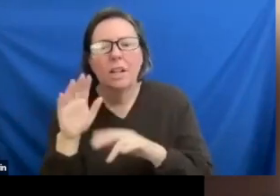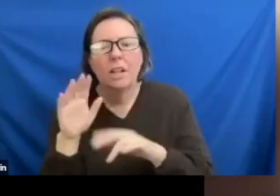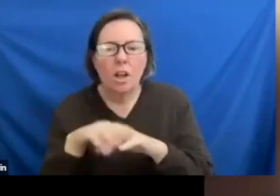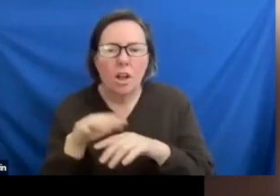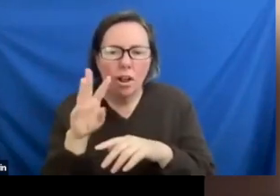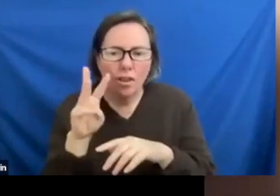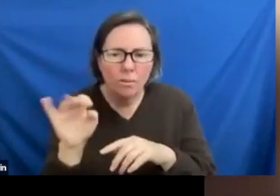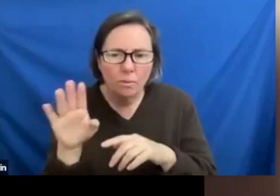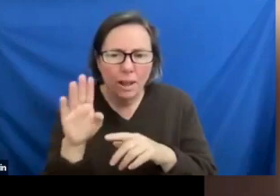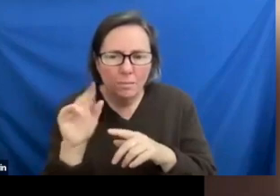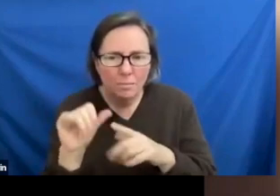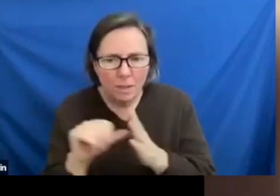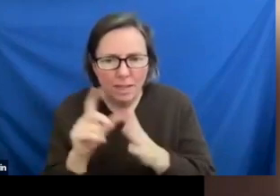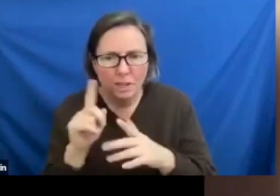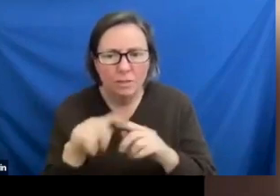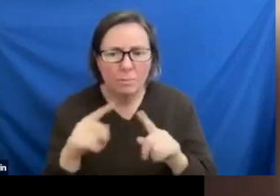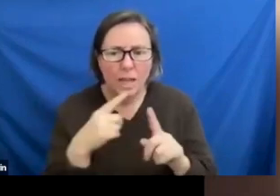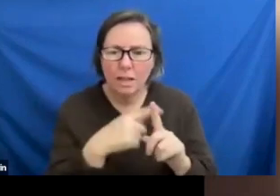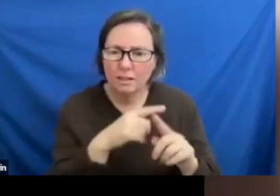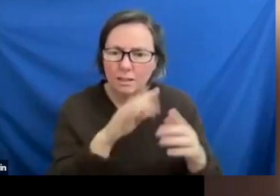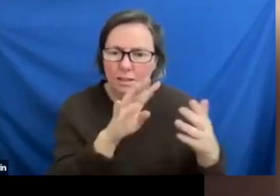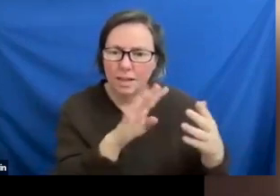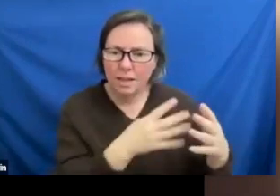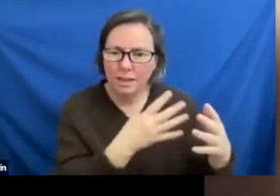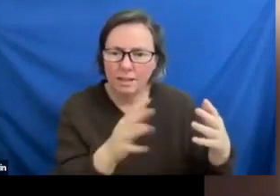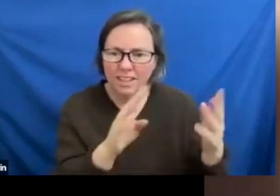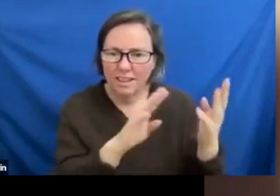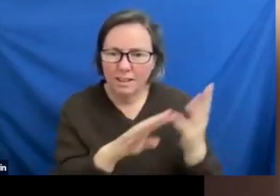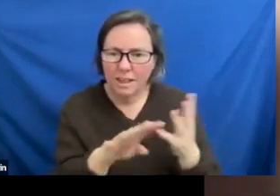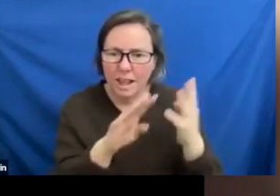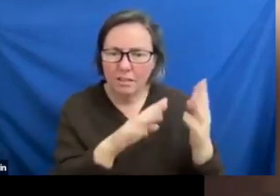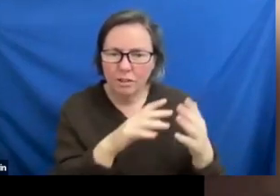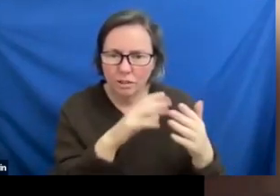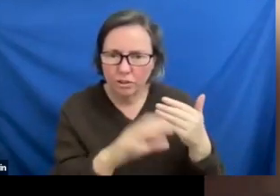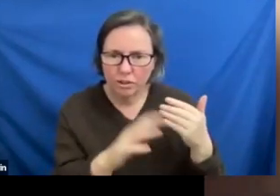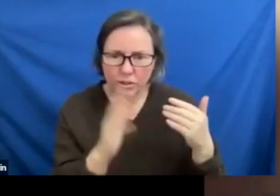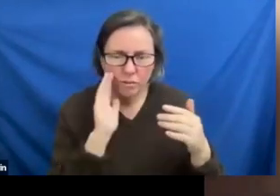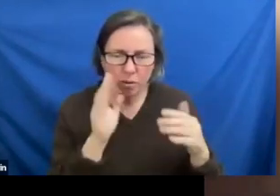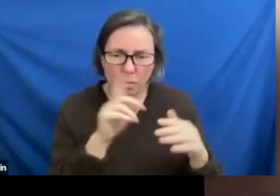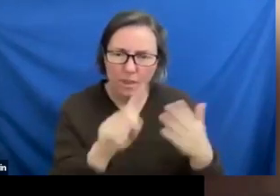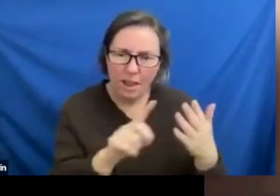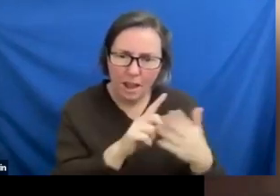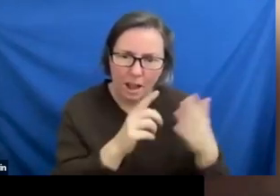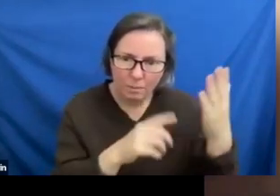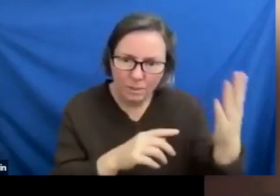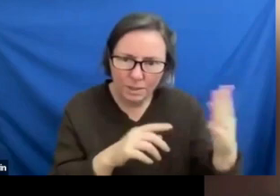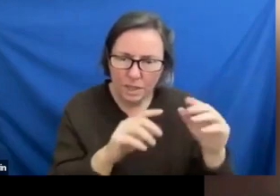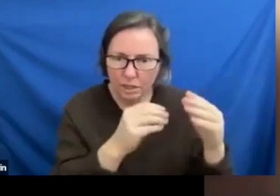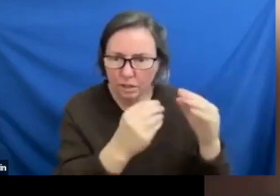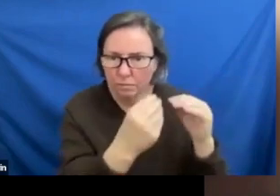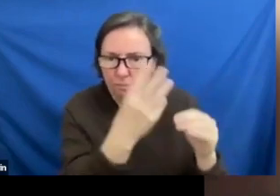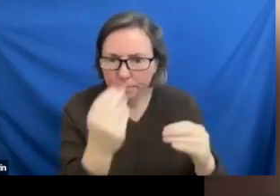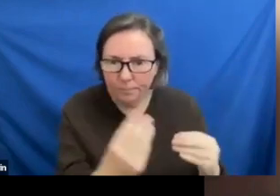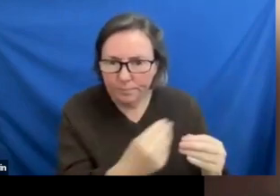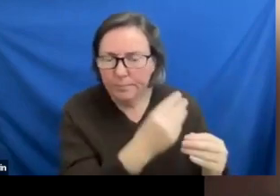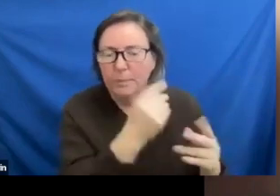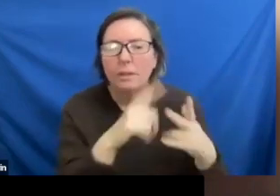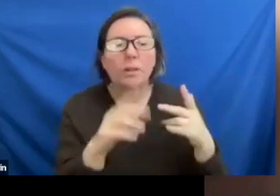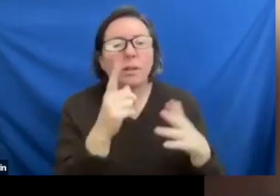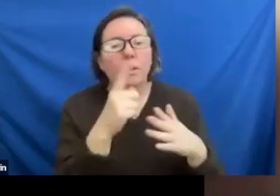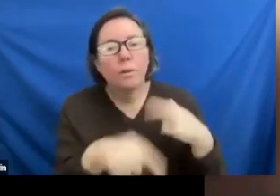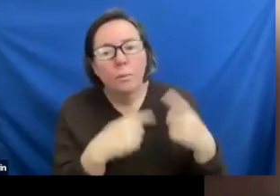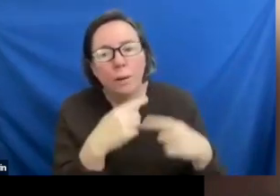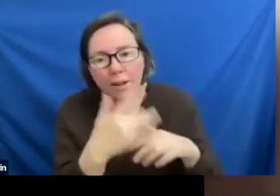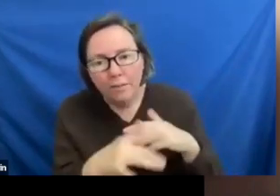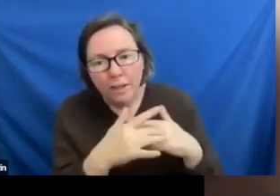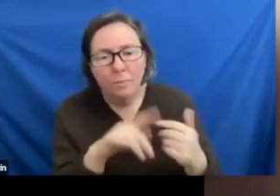scrolling calendar that as you walk or drive by, you'll know the hours of the facility, when it's available, what programming is out